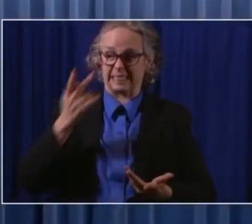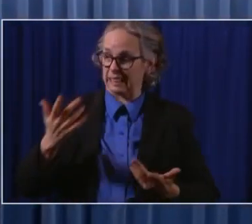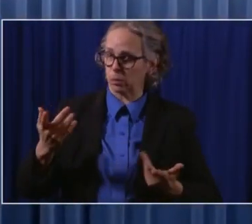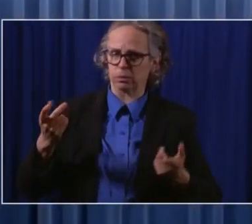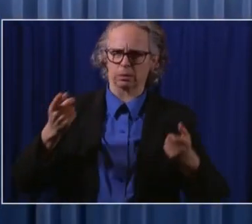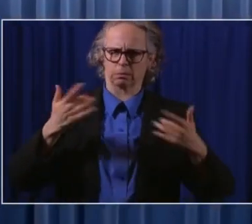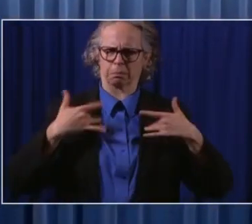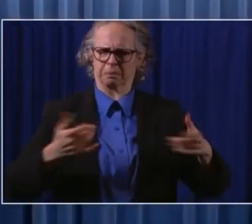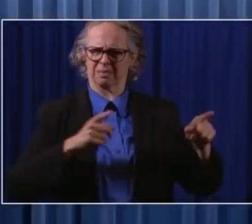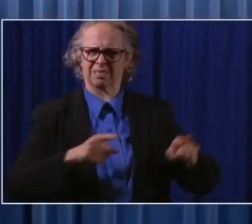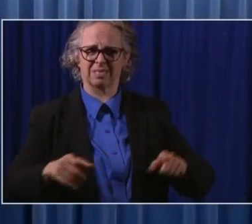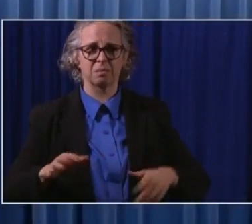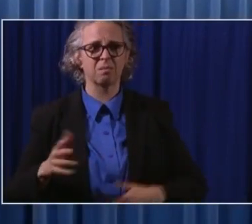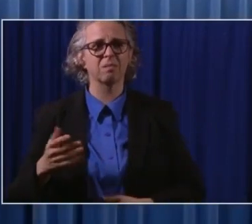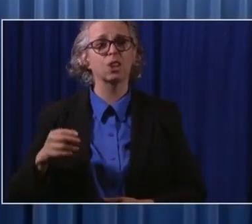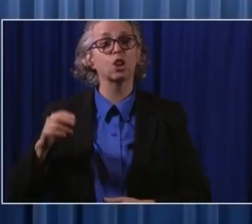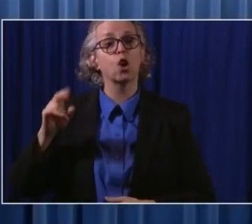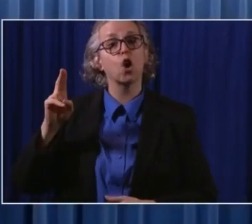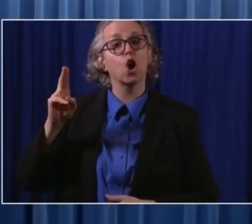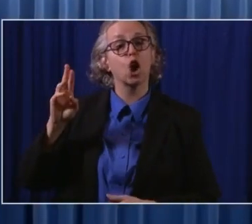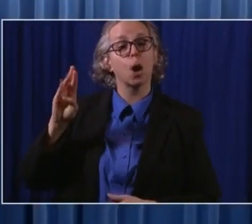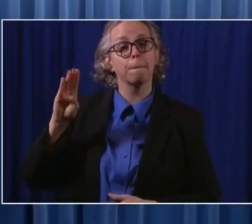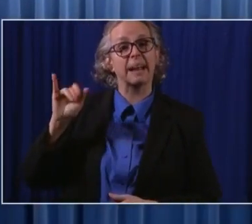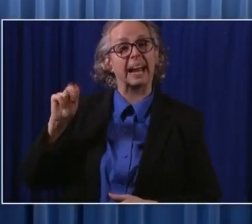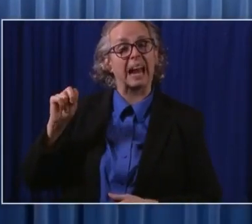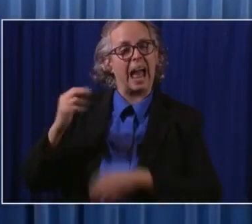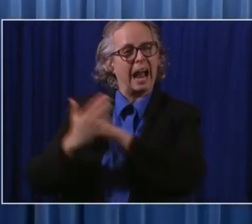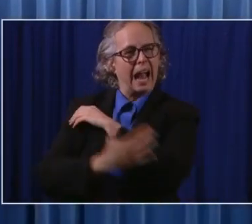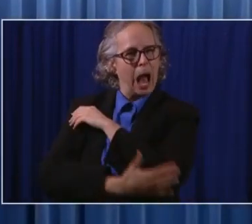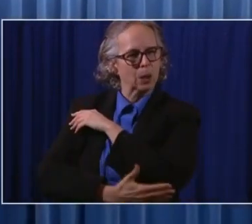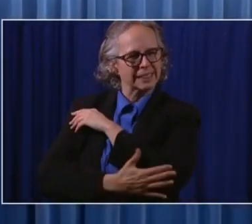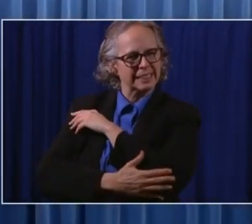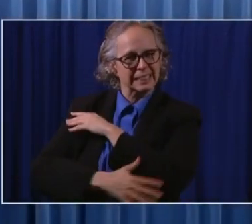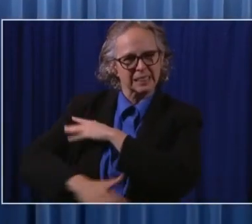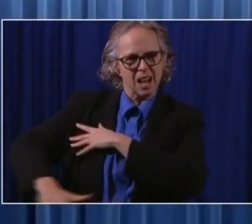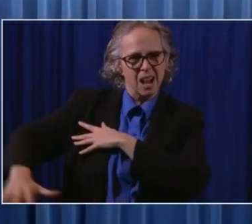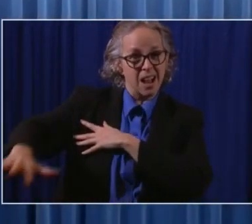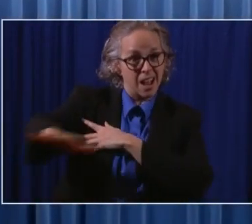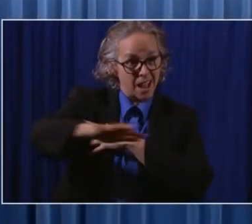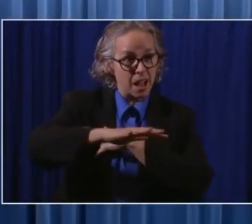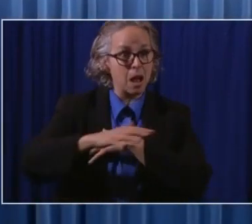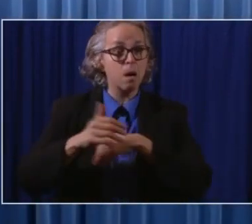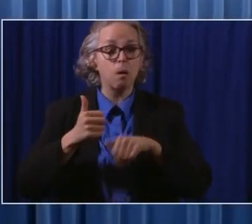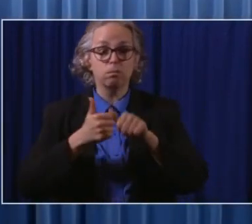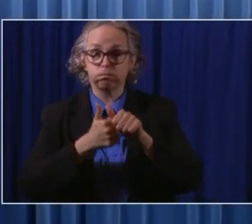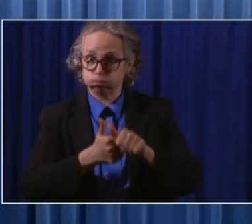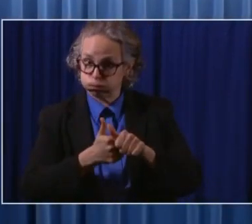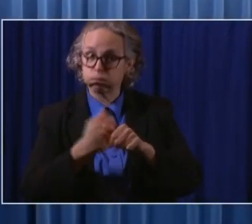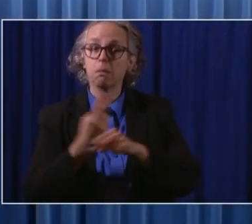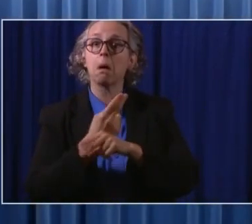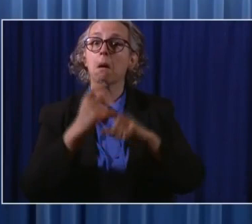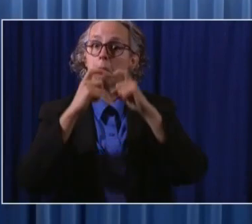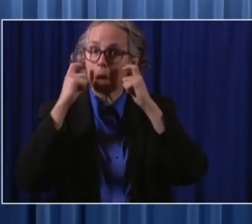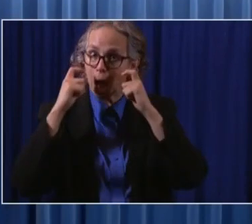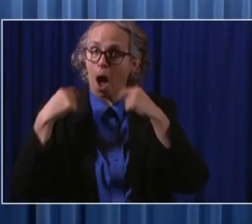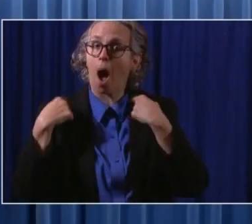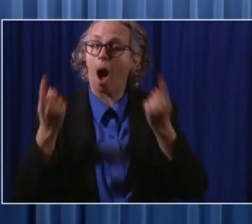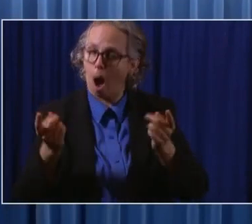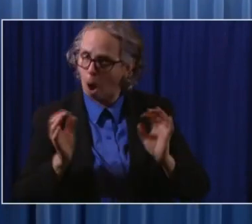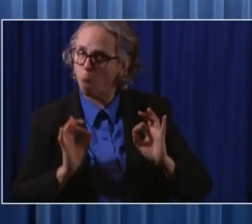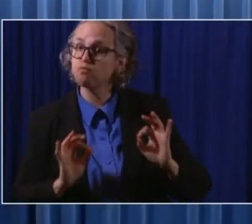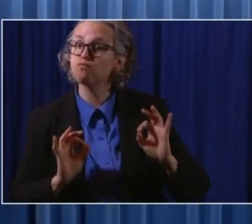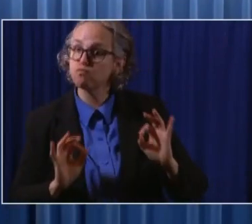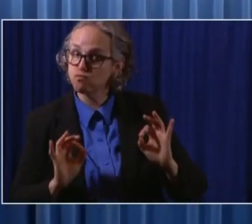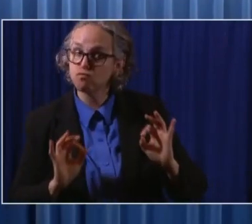mask orders the longest are seeing a significant decrease in where that line was